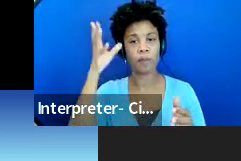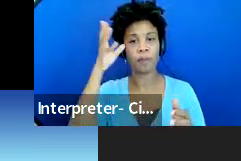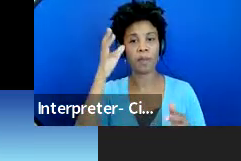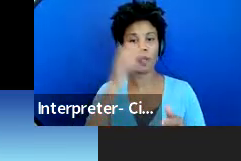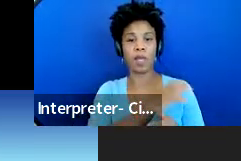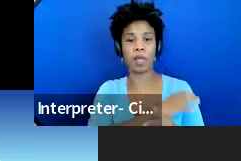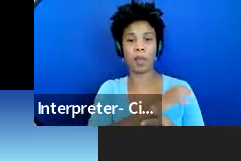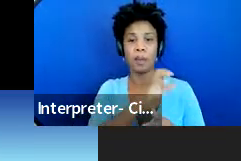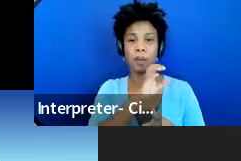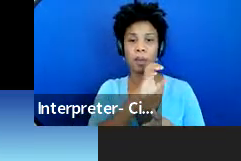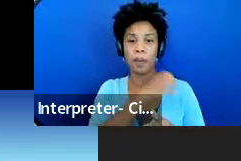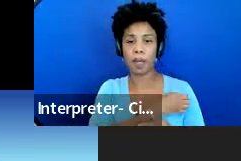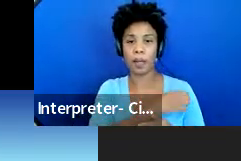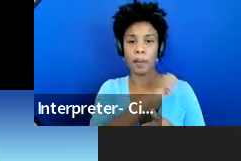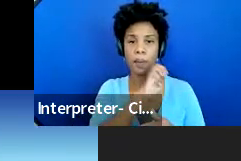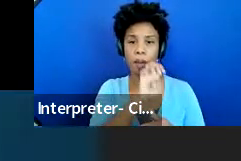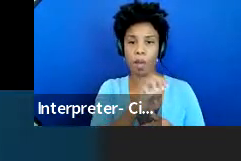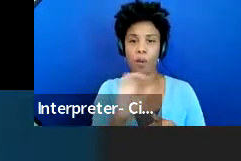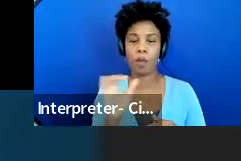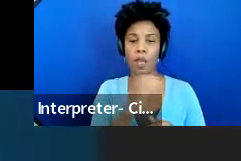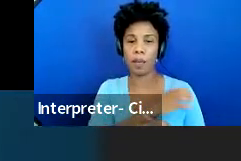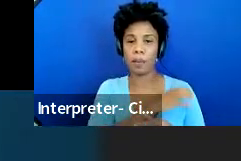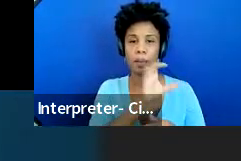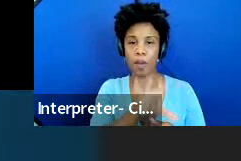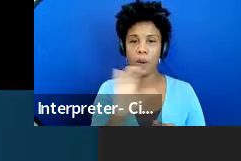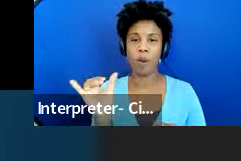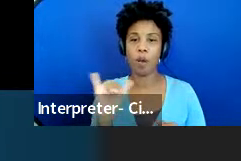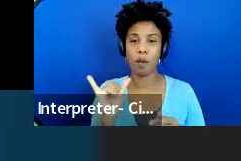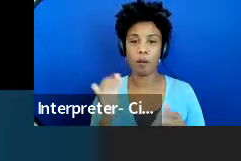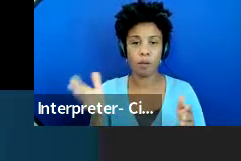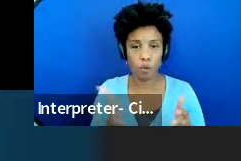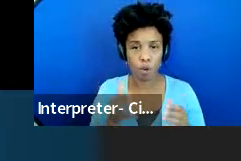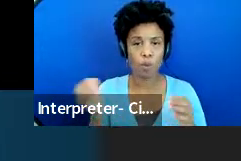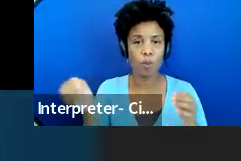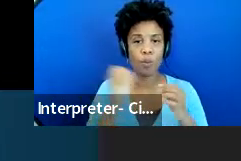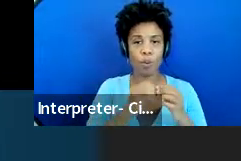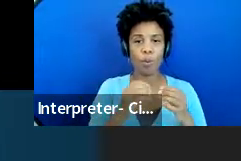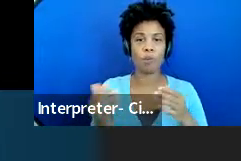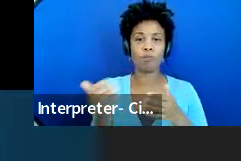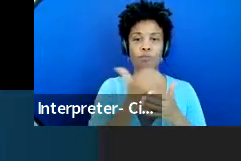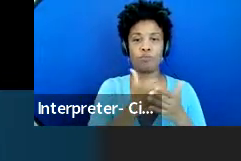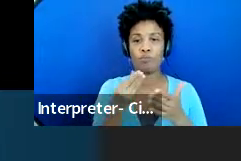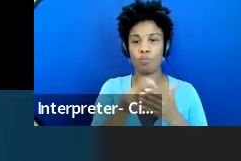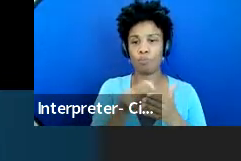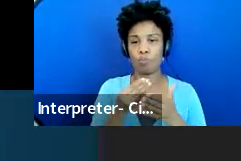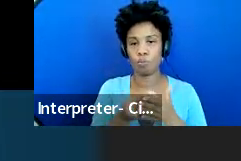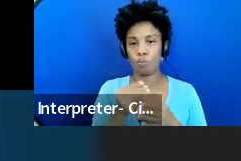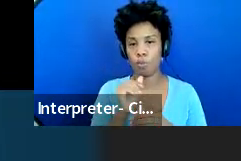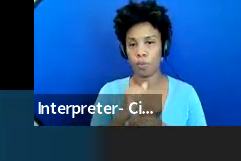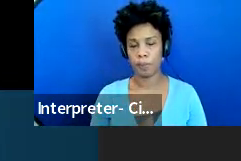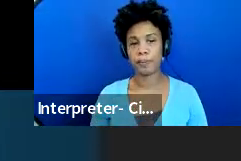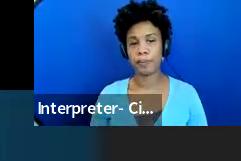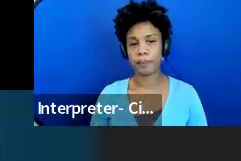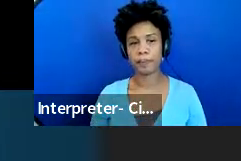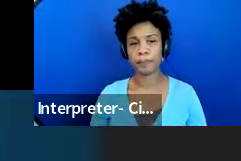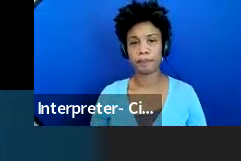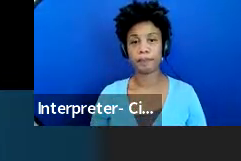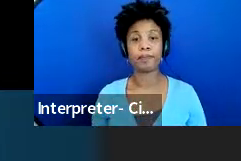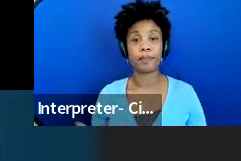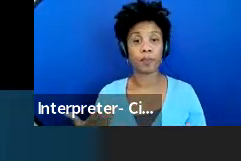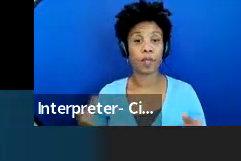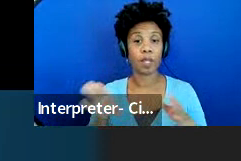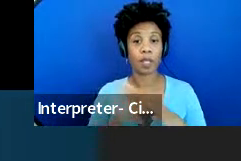generating activities. So in conclusion, I just want to indicate that limited access to